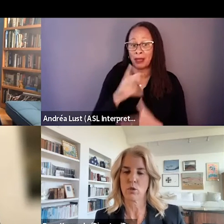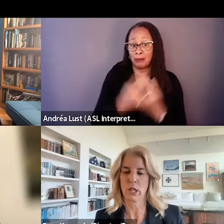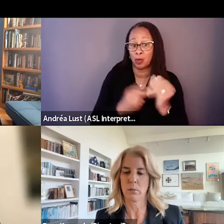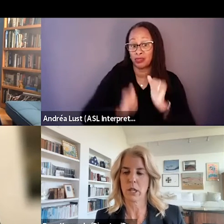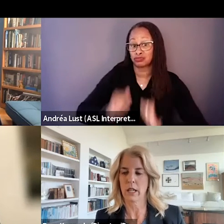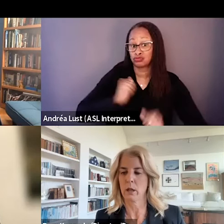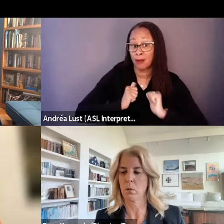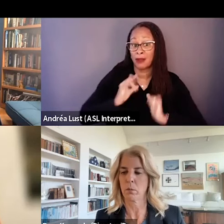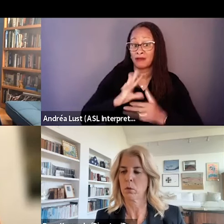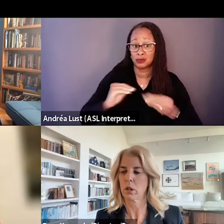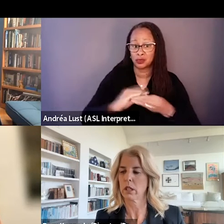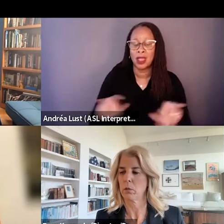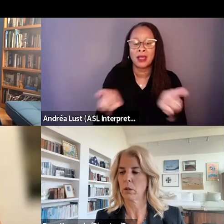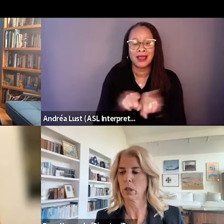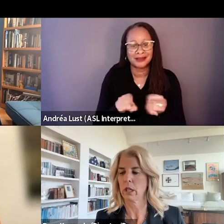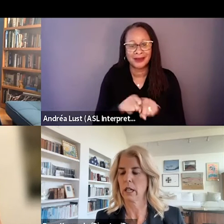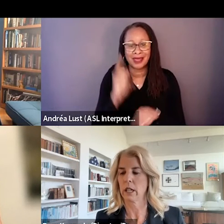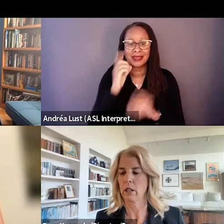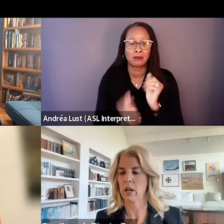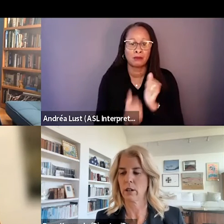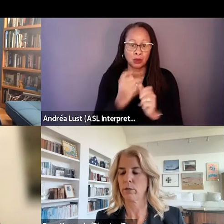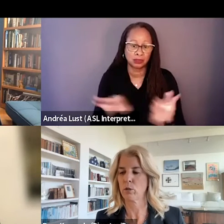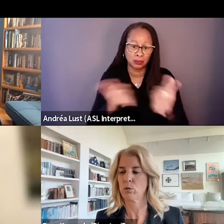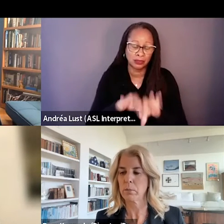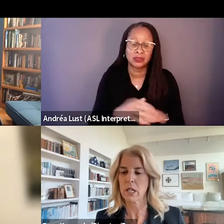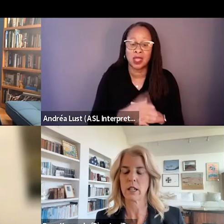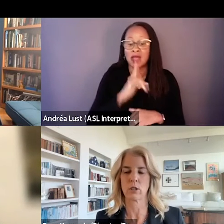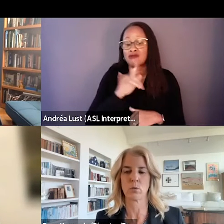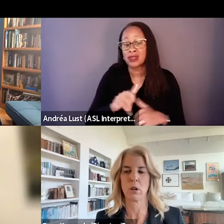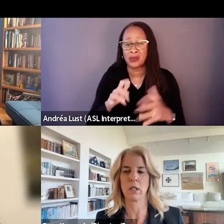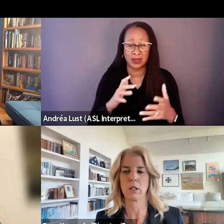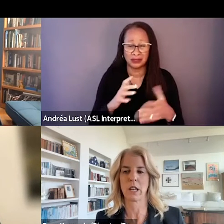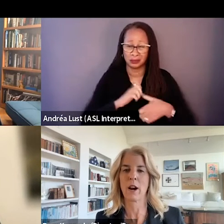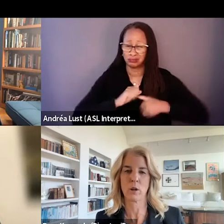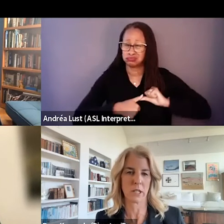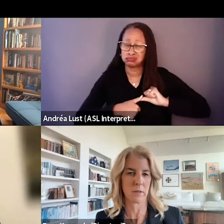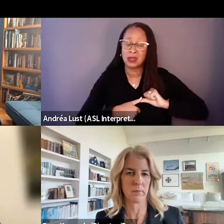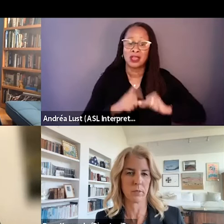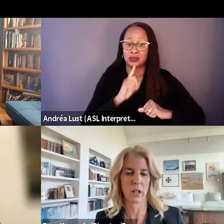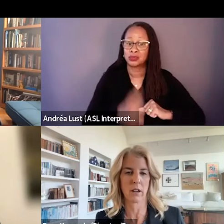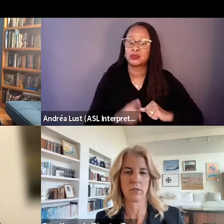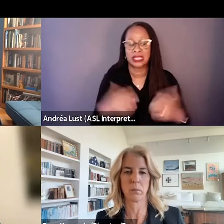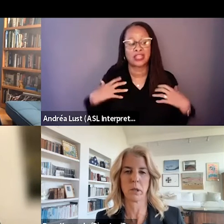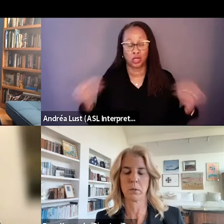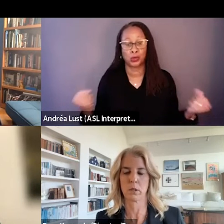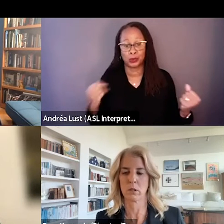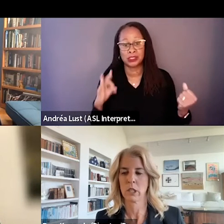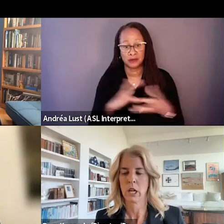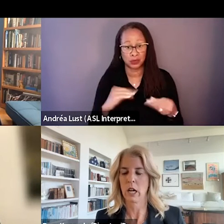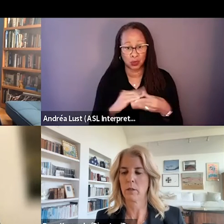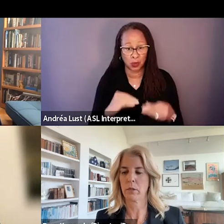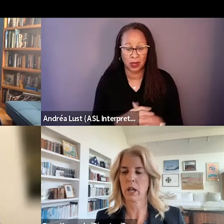of the story, but I think more importantly, what really kind of gripped us was the heroism of the